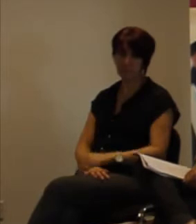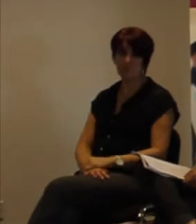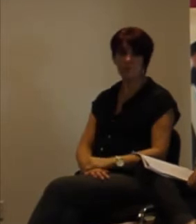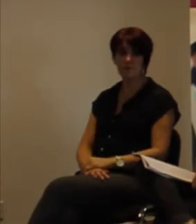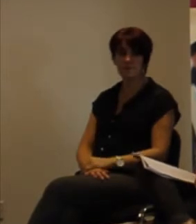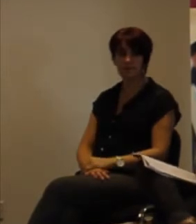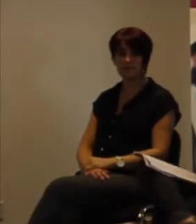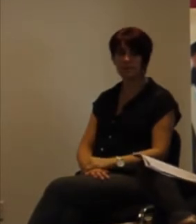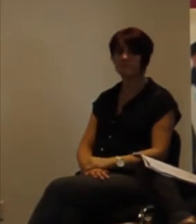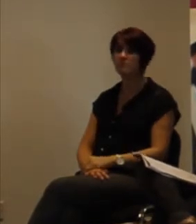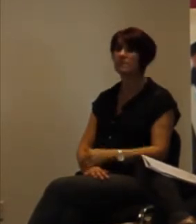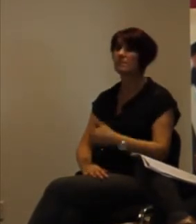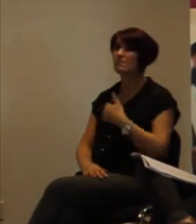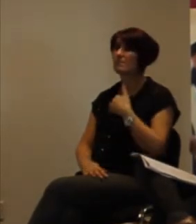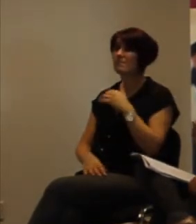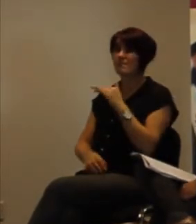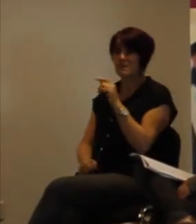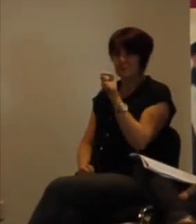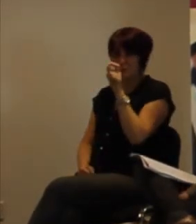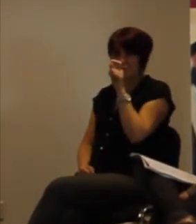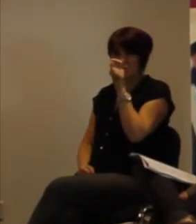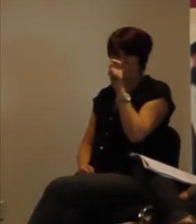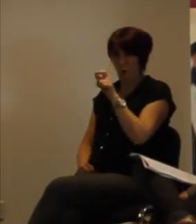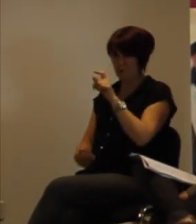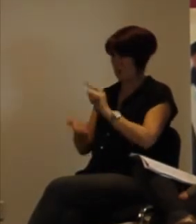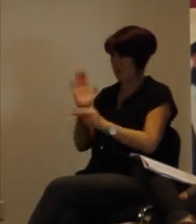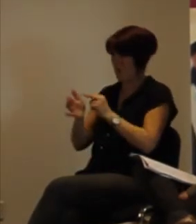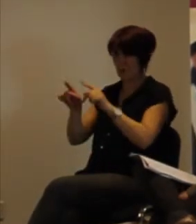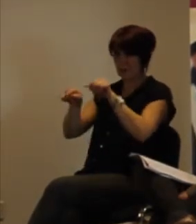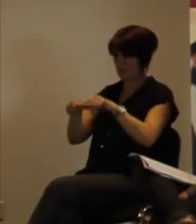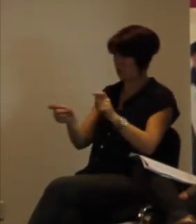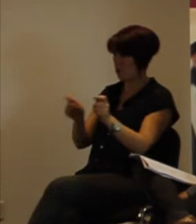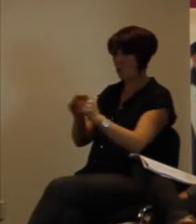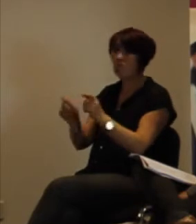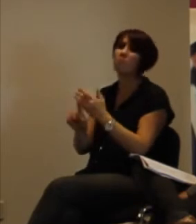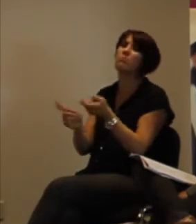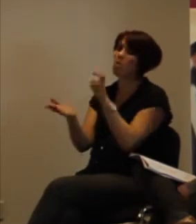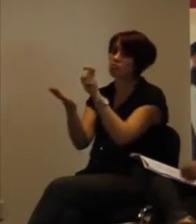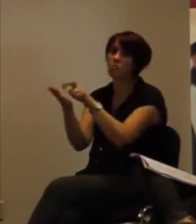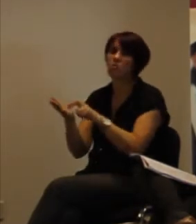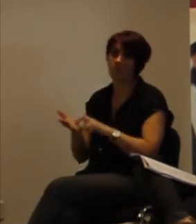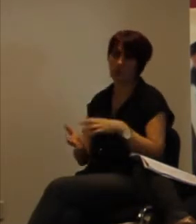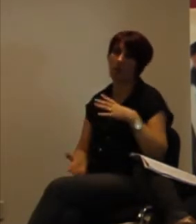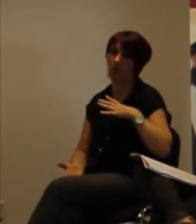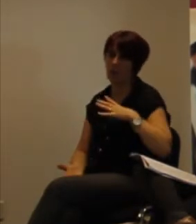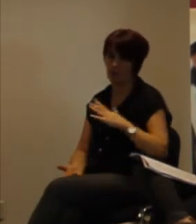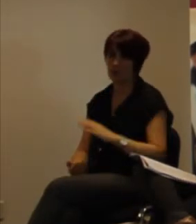as minor as the situation may be in terms of reorganising your room, please keep a record of it.